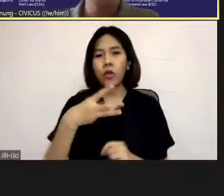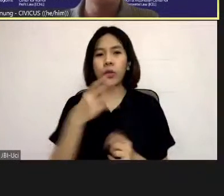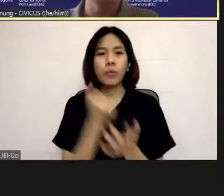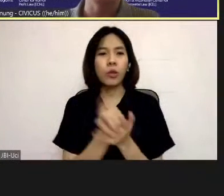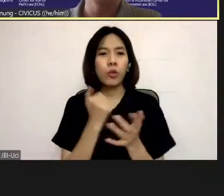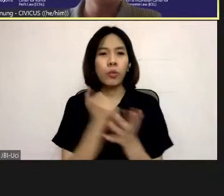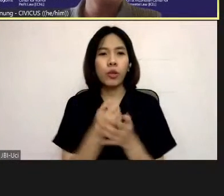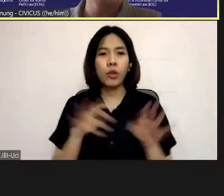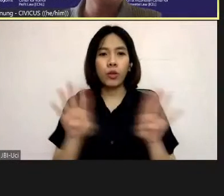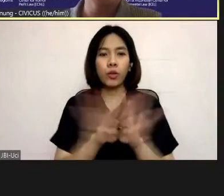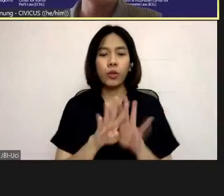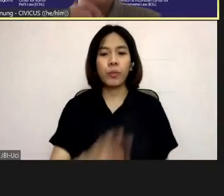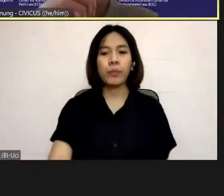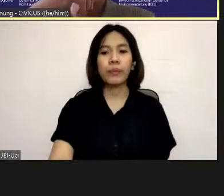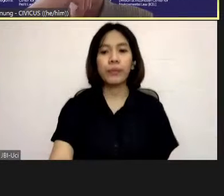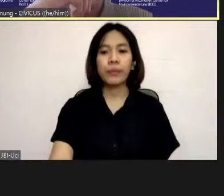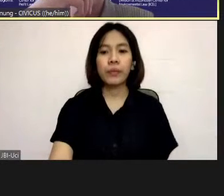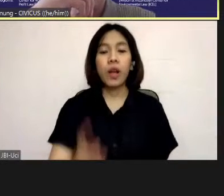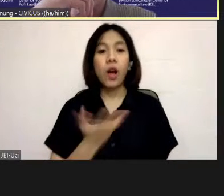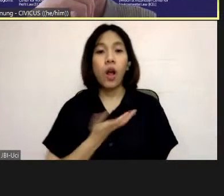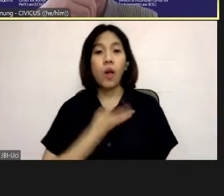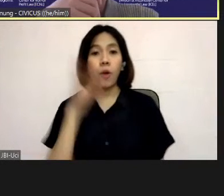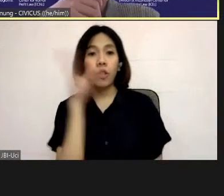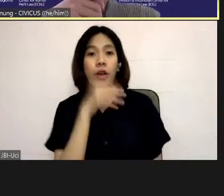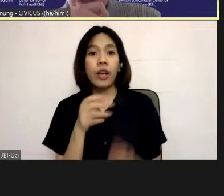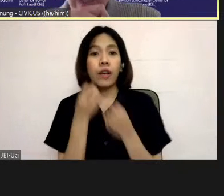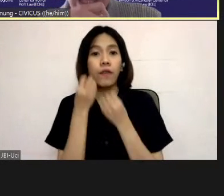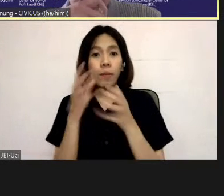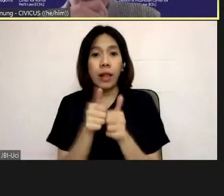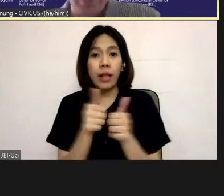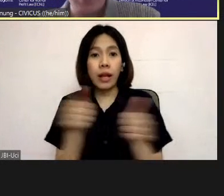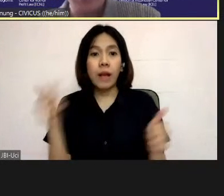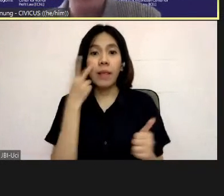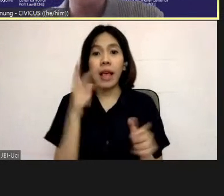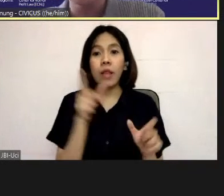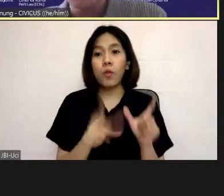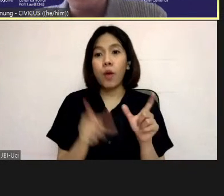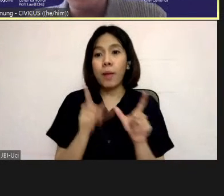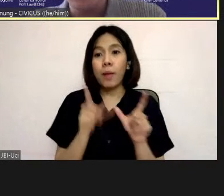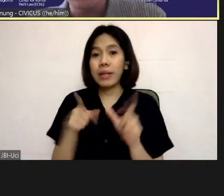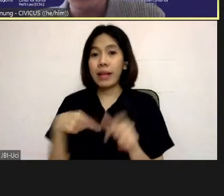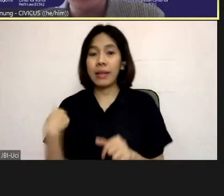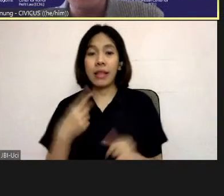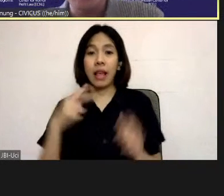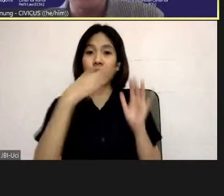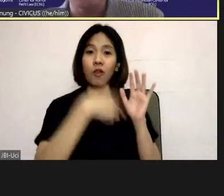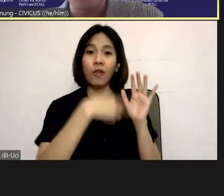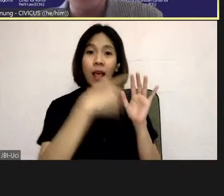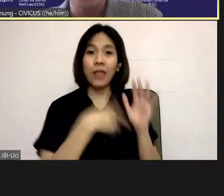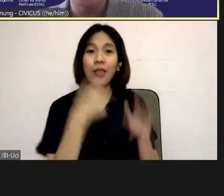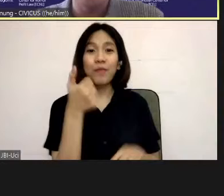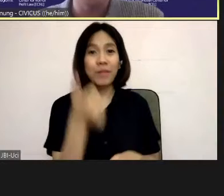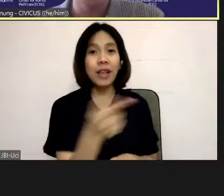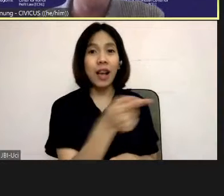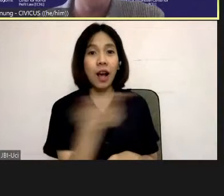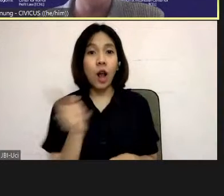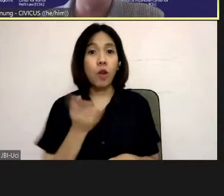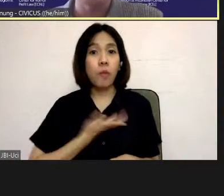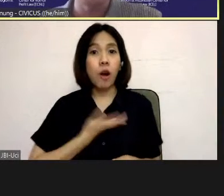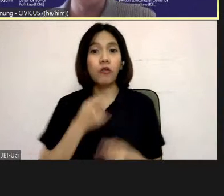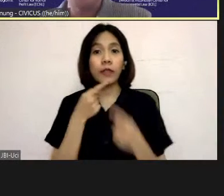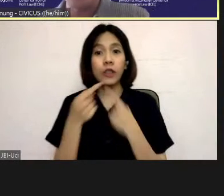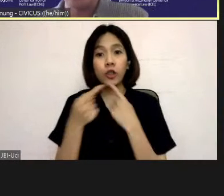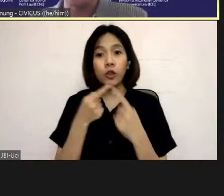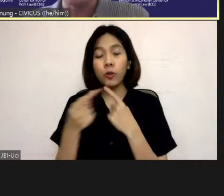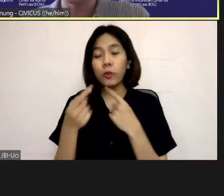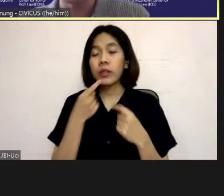And globally, we talk about civic space in conjunction with our research. Then the population data issued by